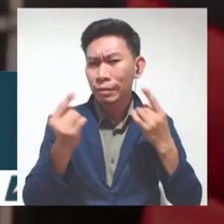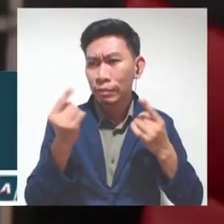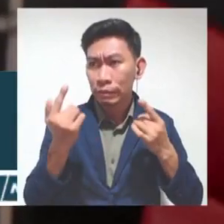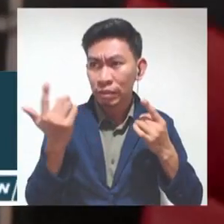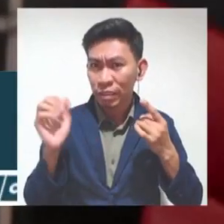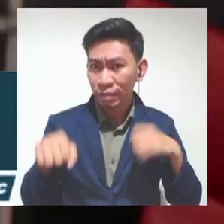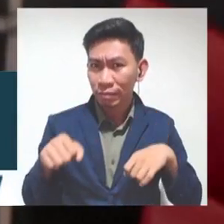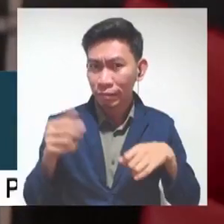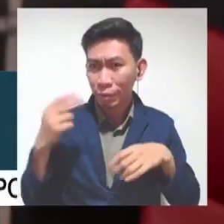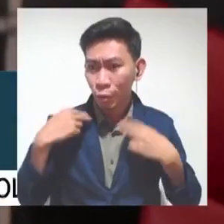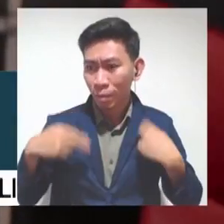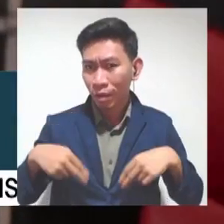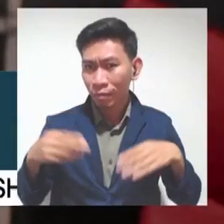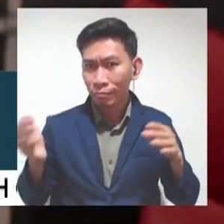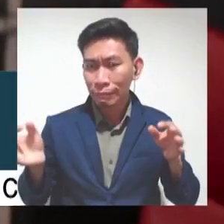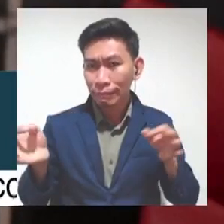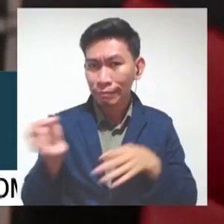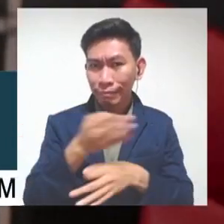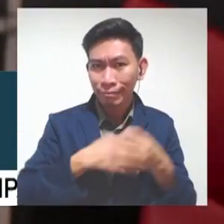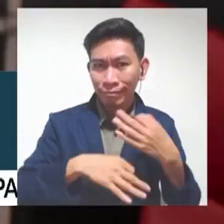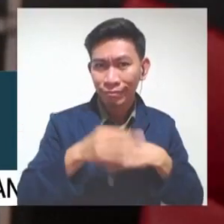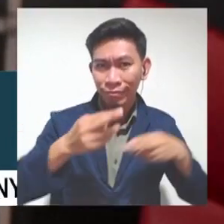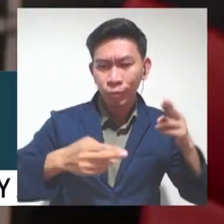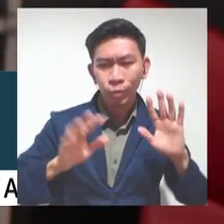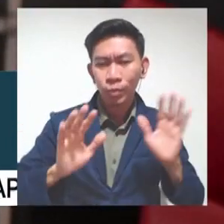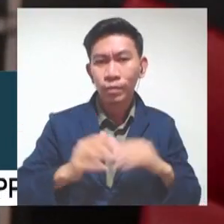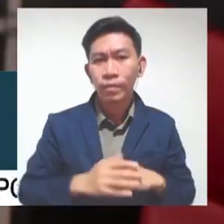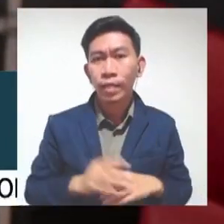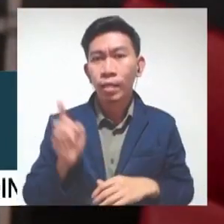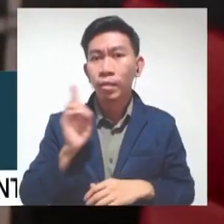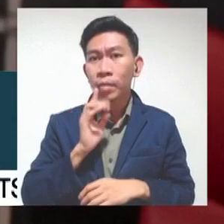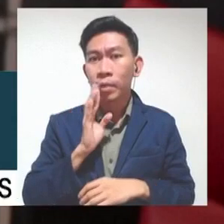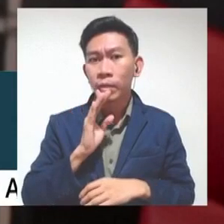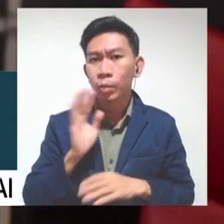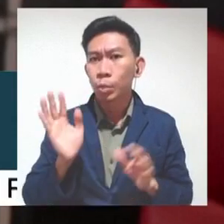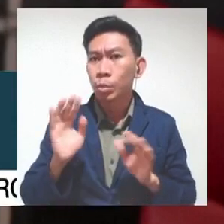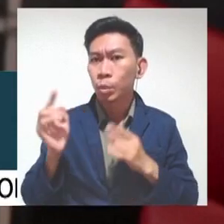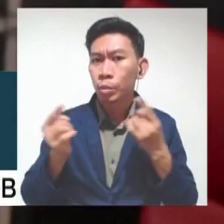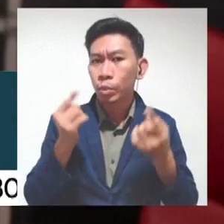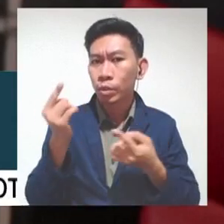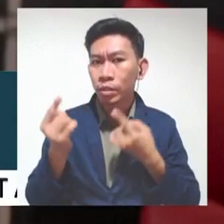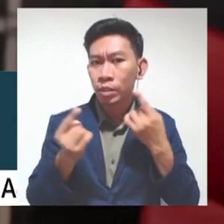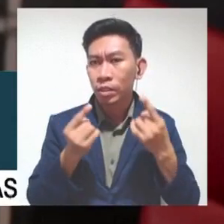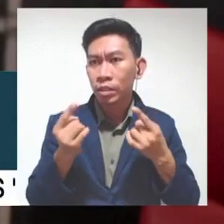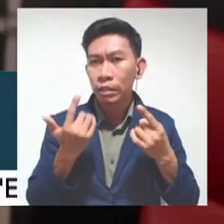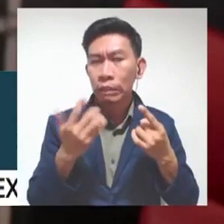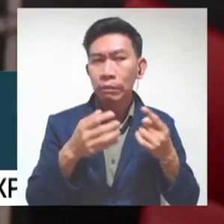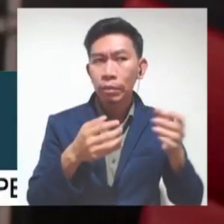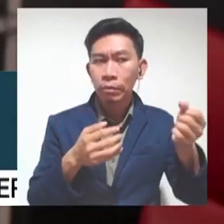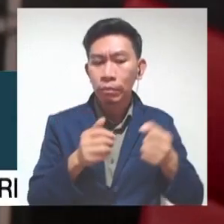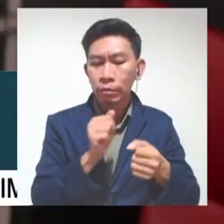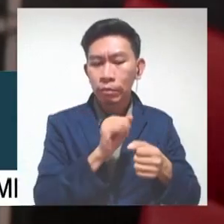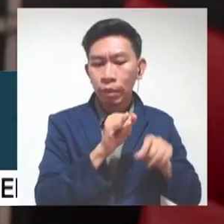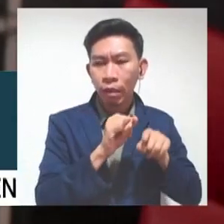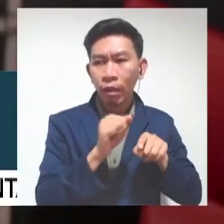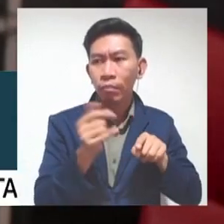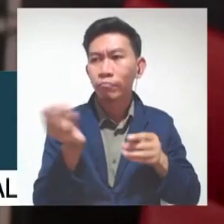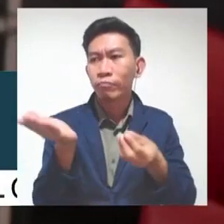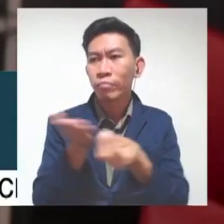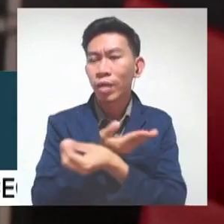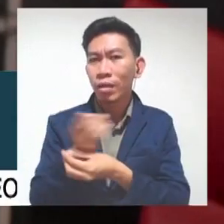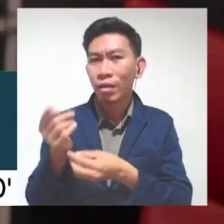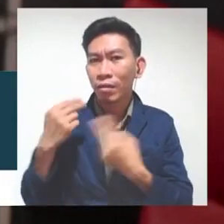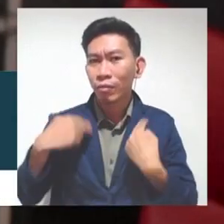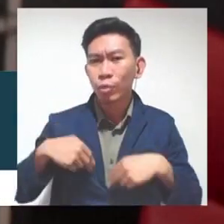concern like artificial intelligence could hire or fire somebody. It's still the